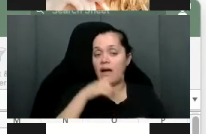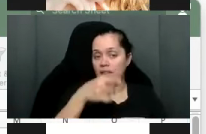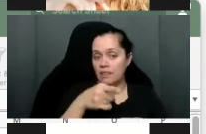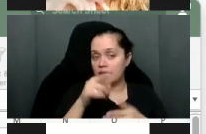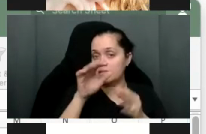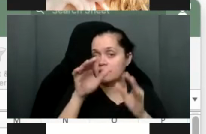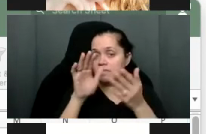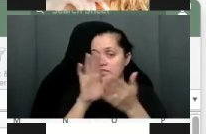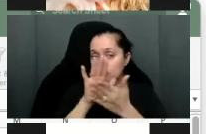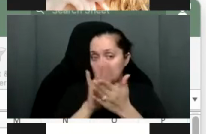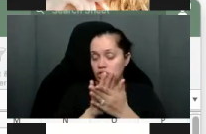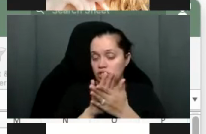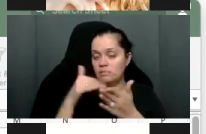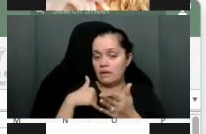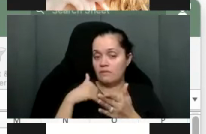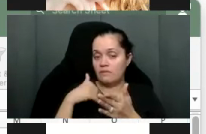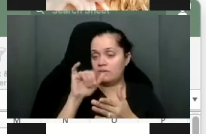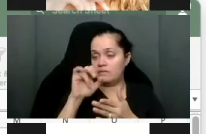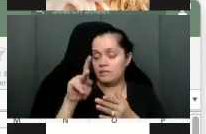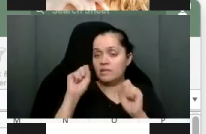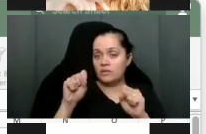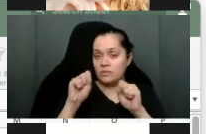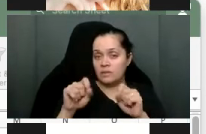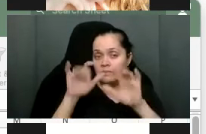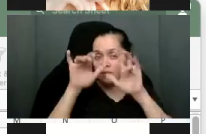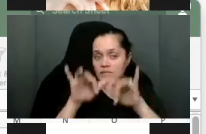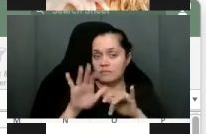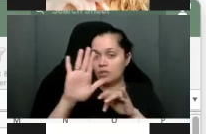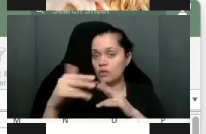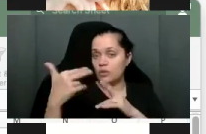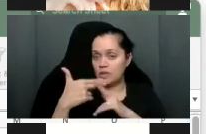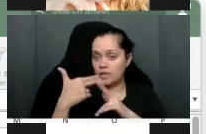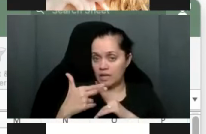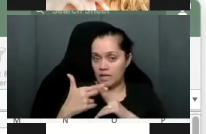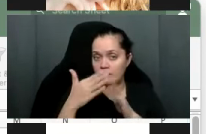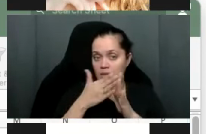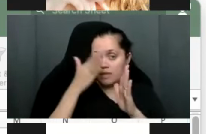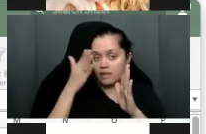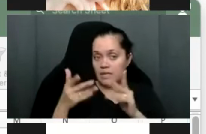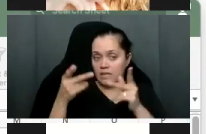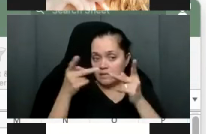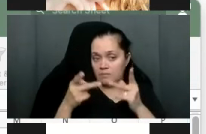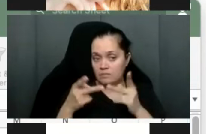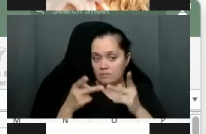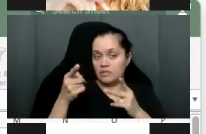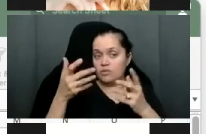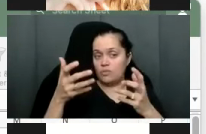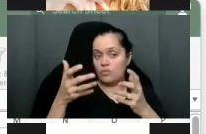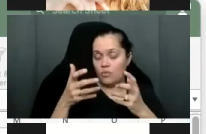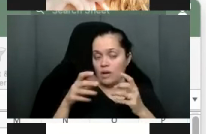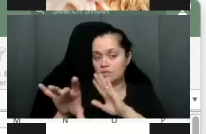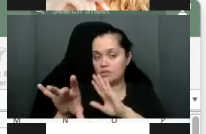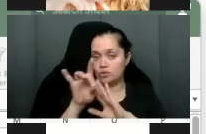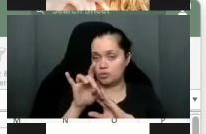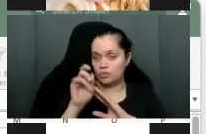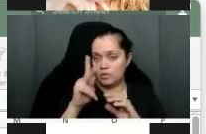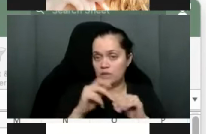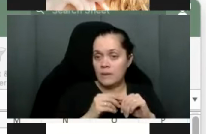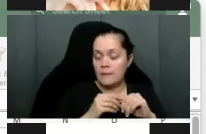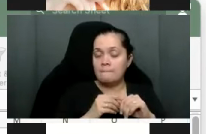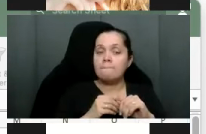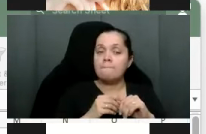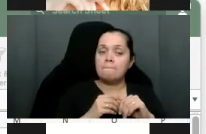by having the link, you will be able to type in your name next to the place that you want to choose.